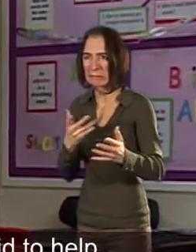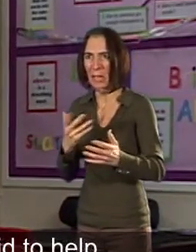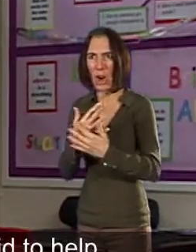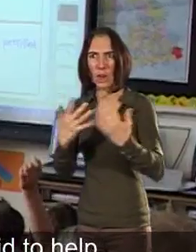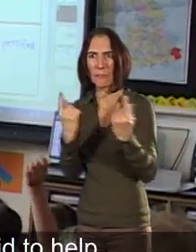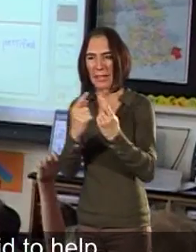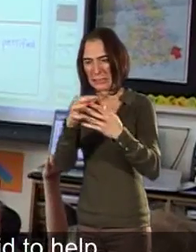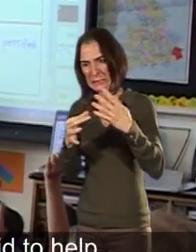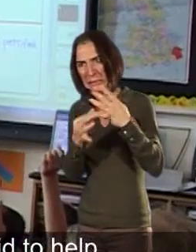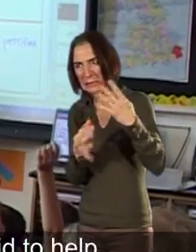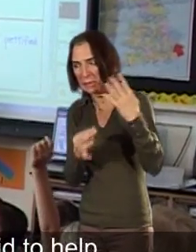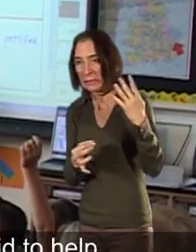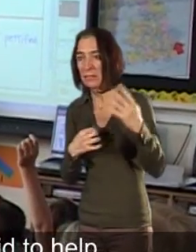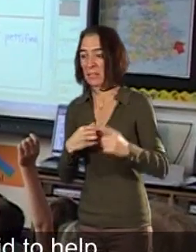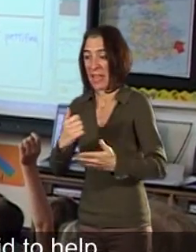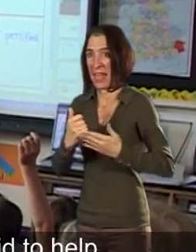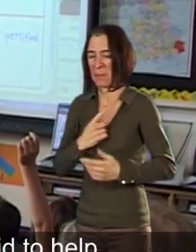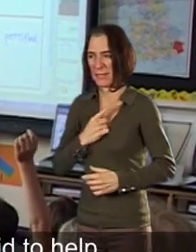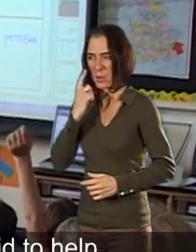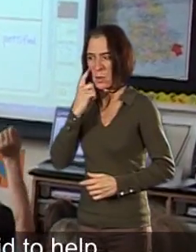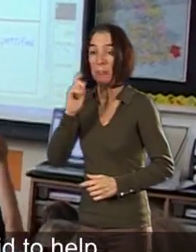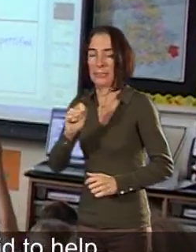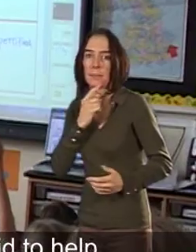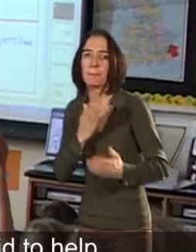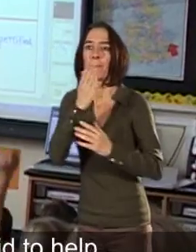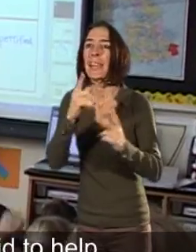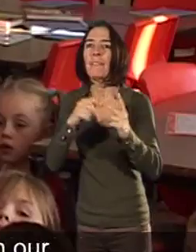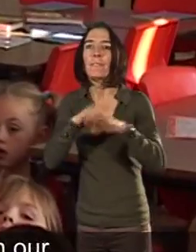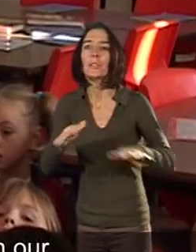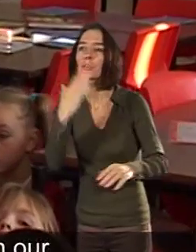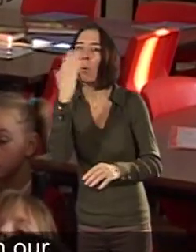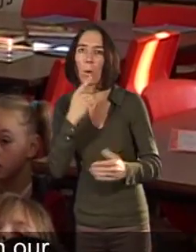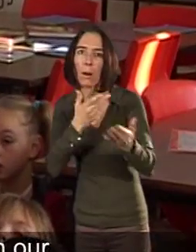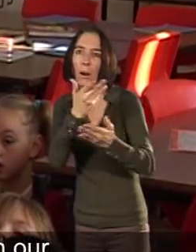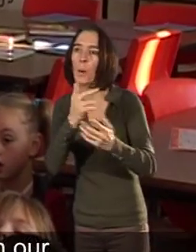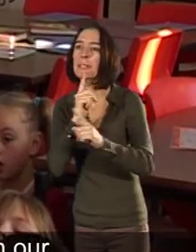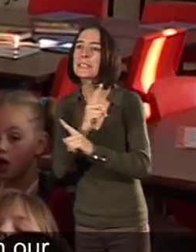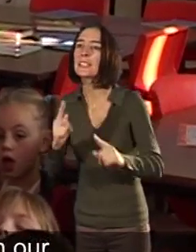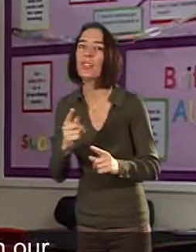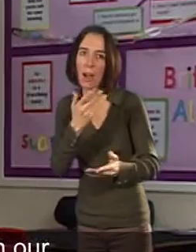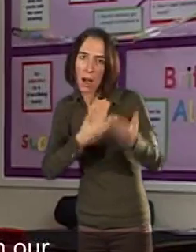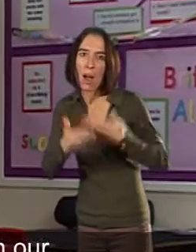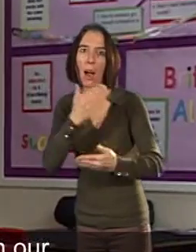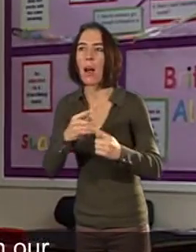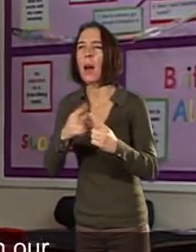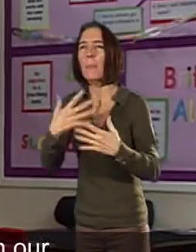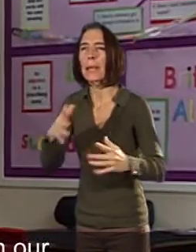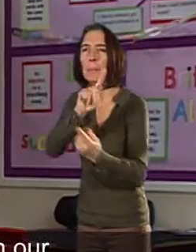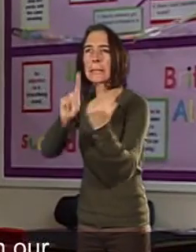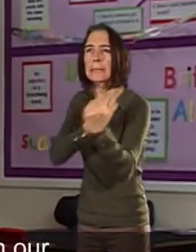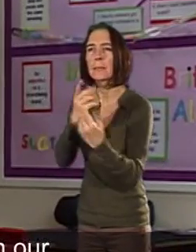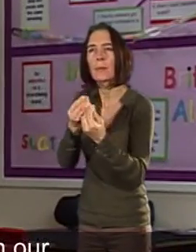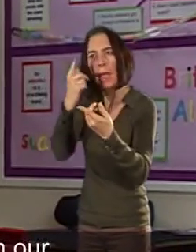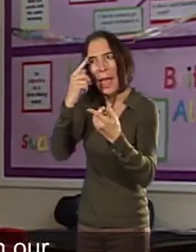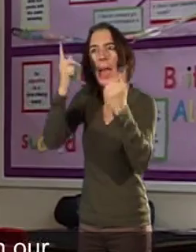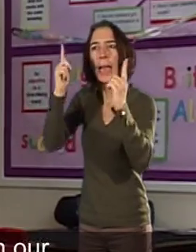issues that came up. Things I did to help that, I went up to the infant school, talked to the infant teachers. I had meetings with a